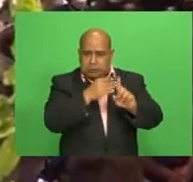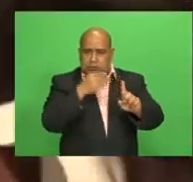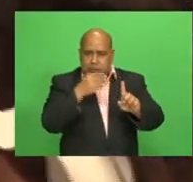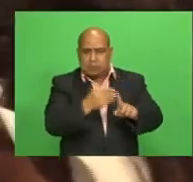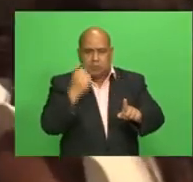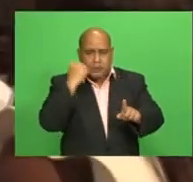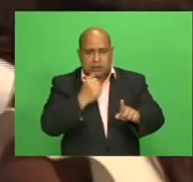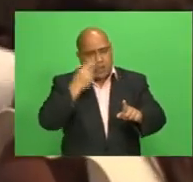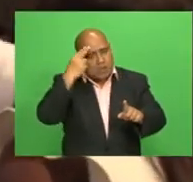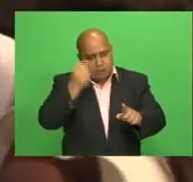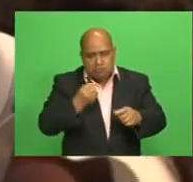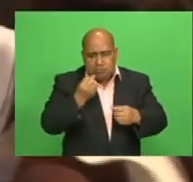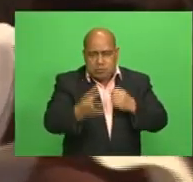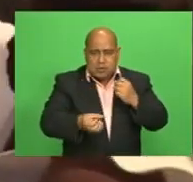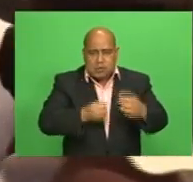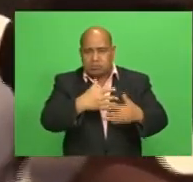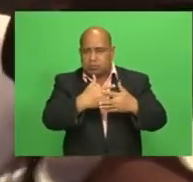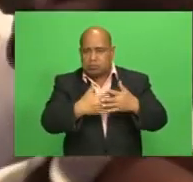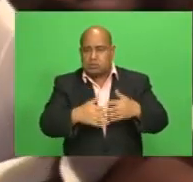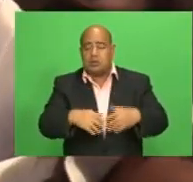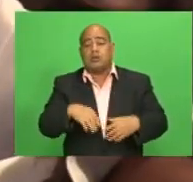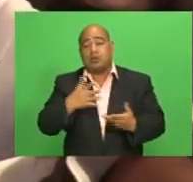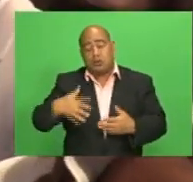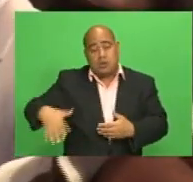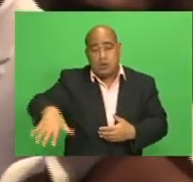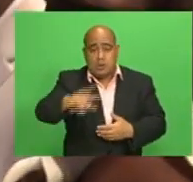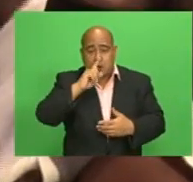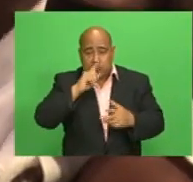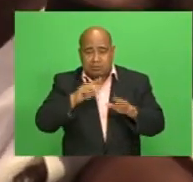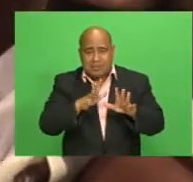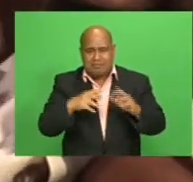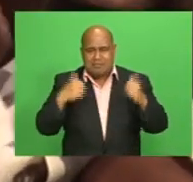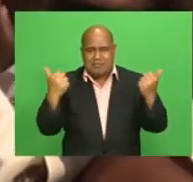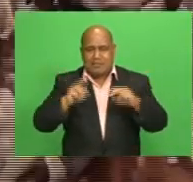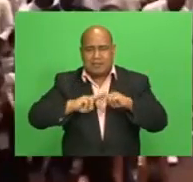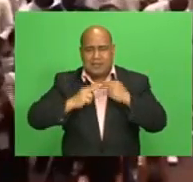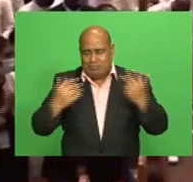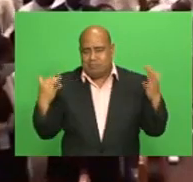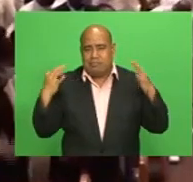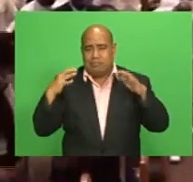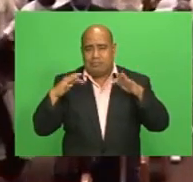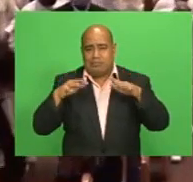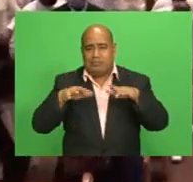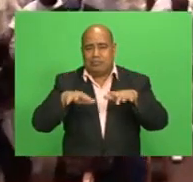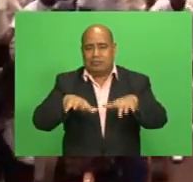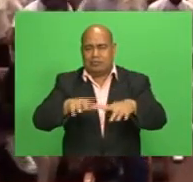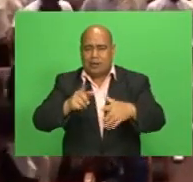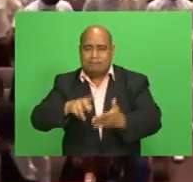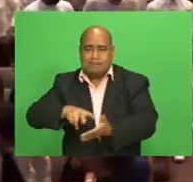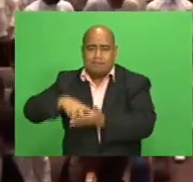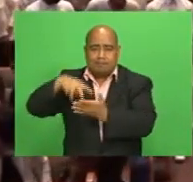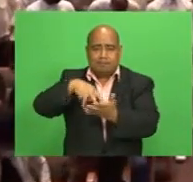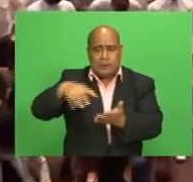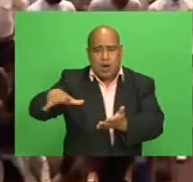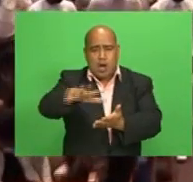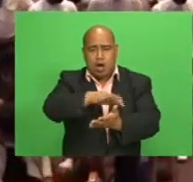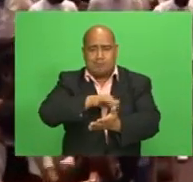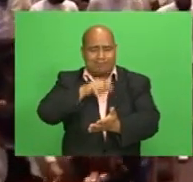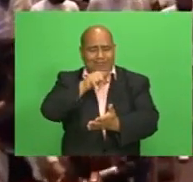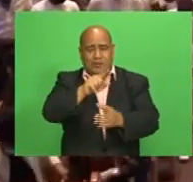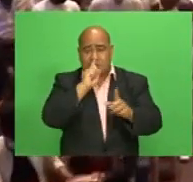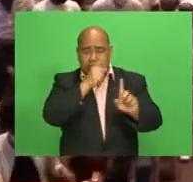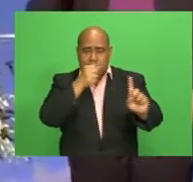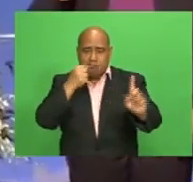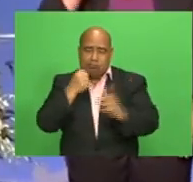stand? All of these families came to stand with this family, because